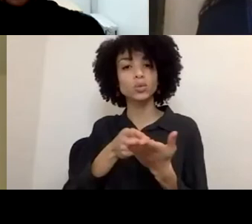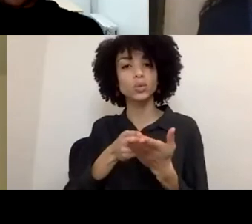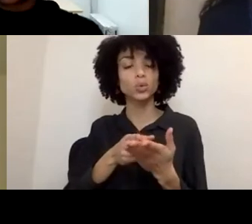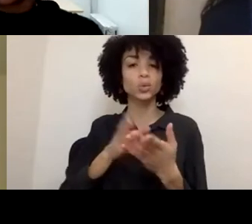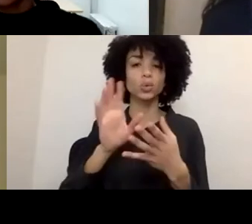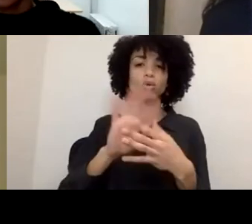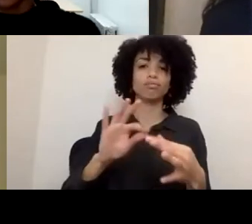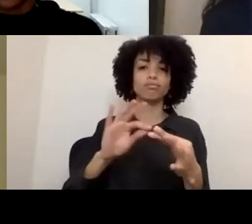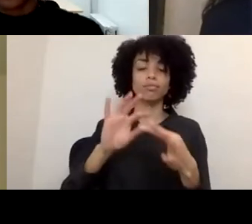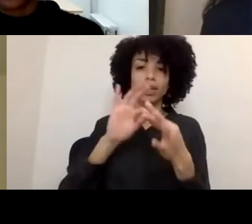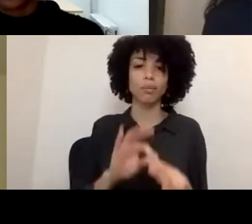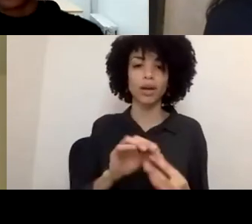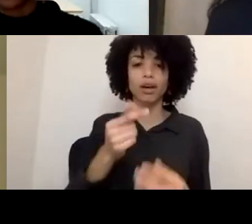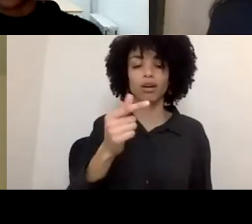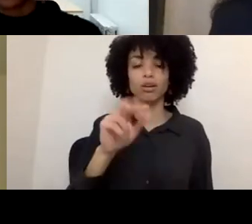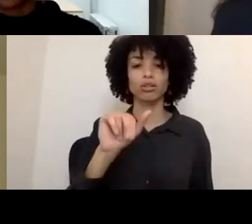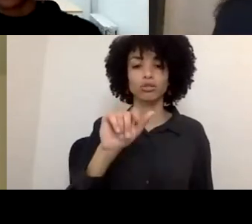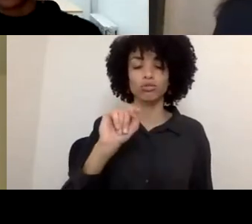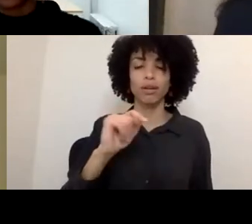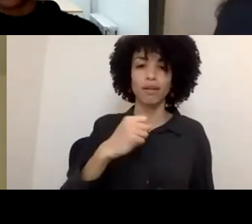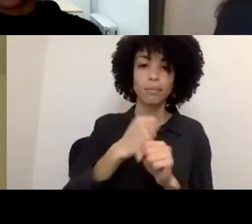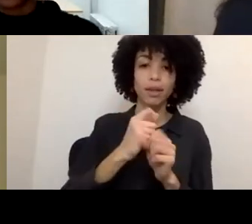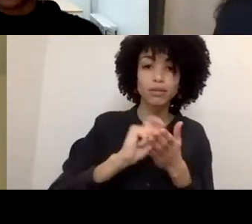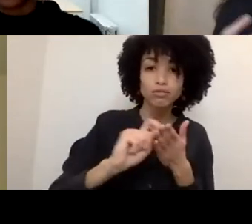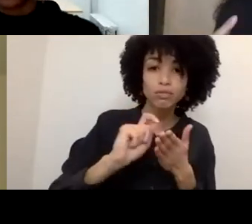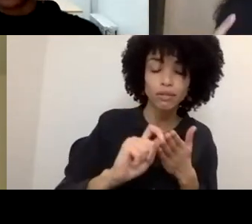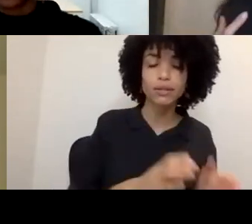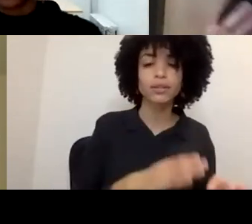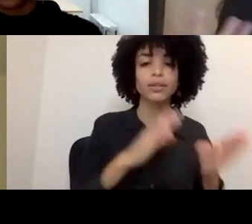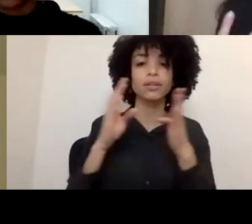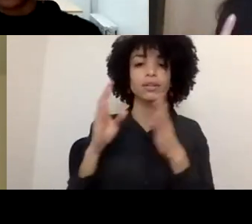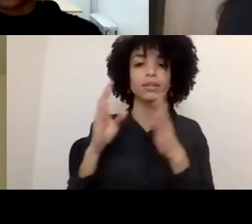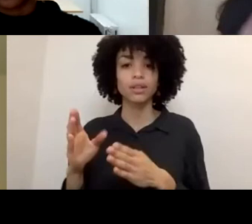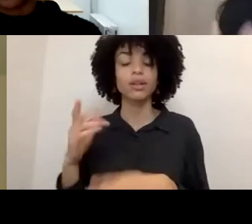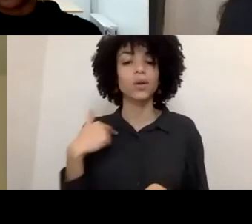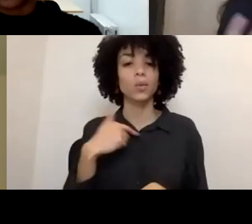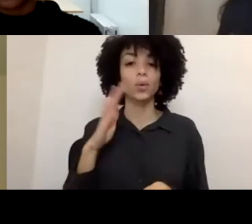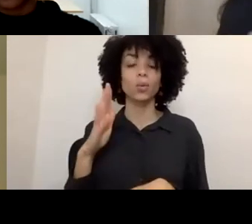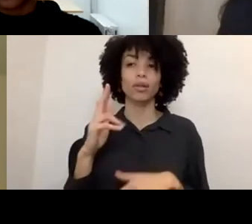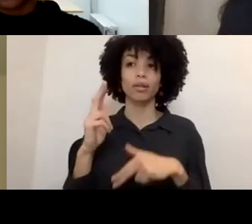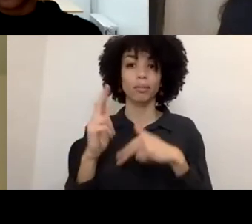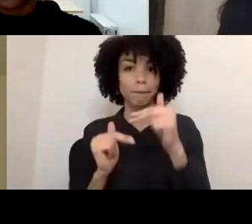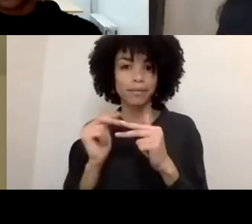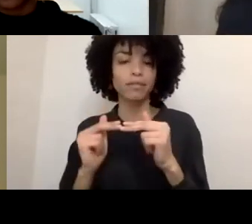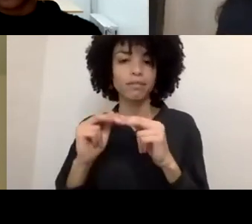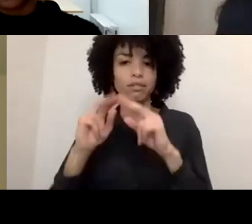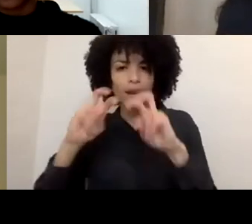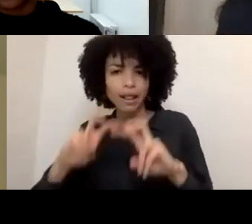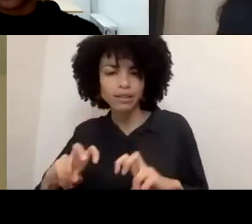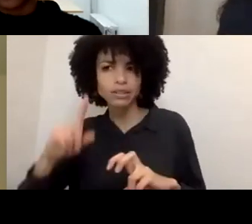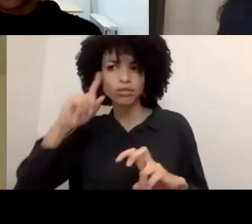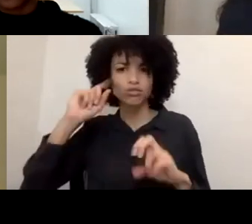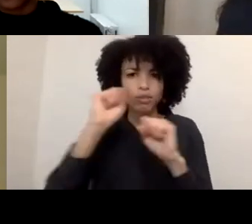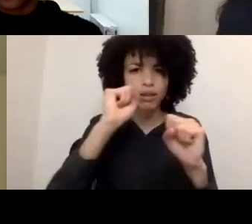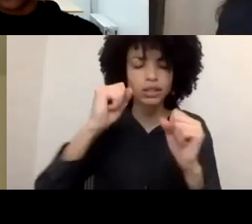making and grant seeking experiences. We'll have a moment to actually build some analysis and think about strategy together about where we